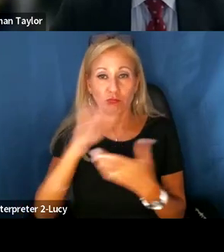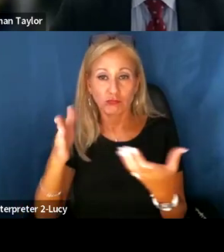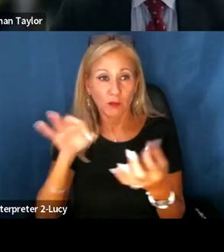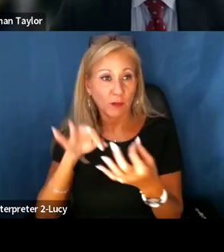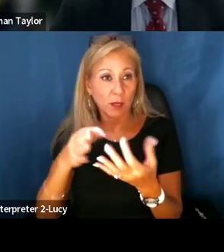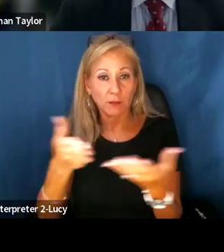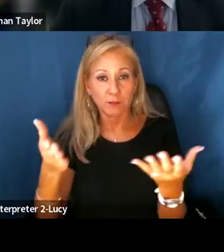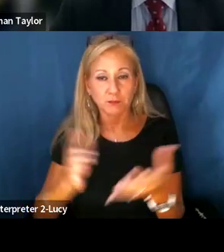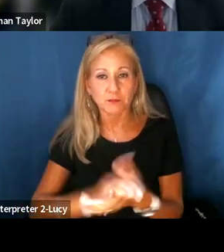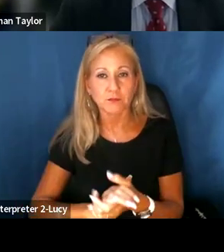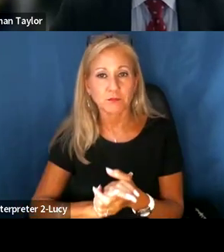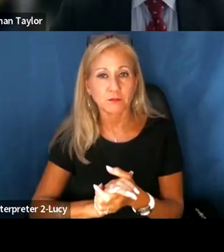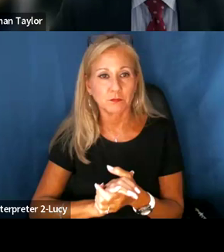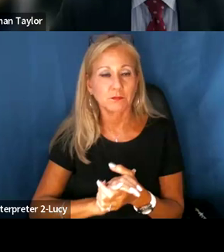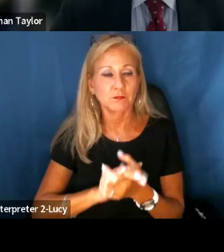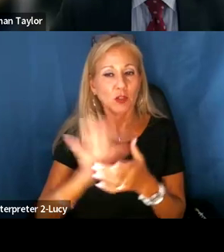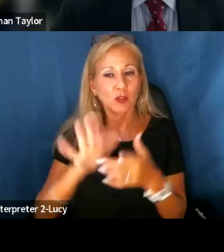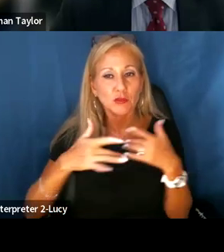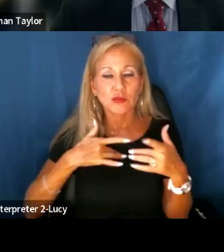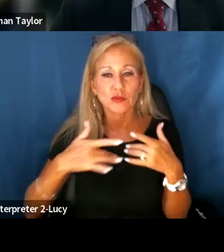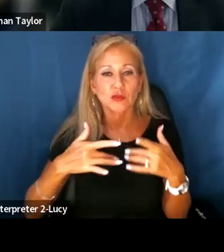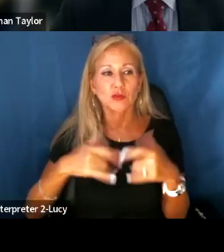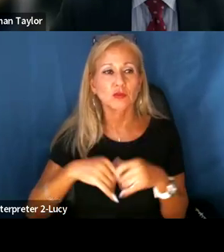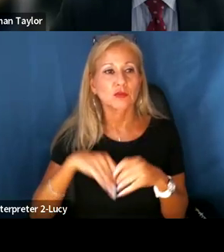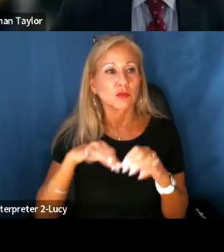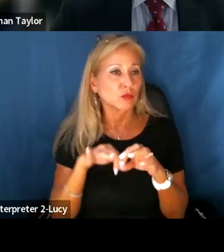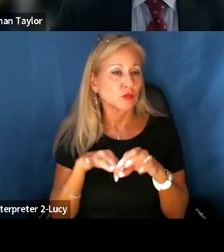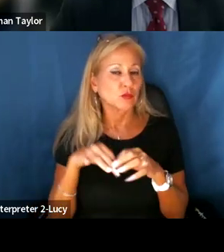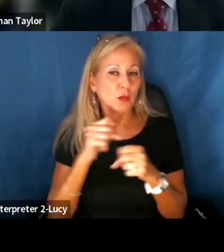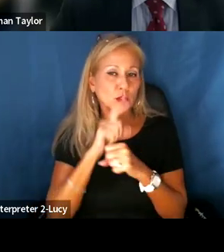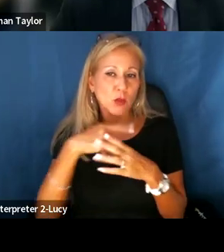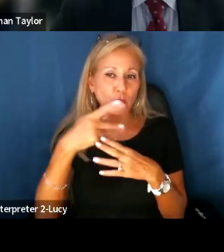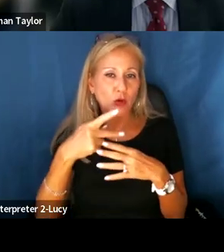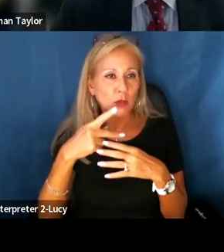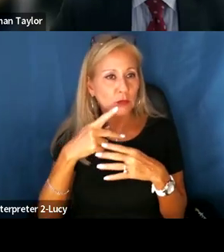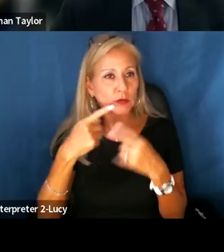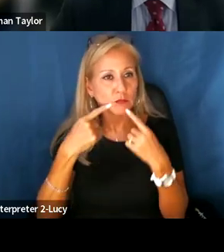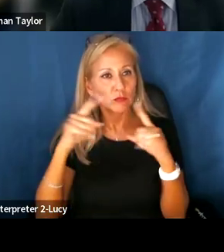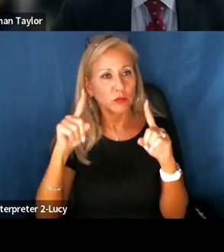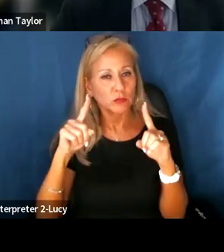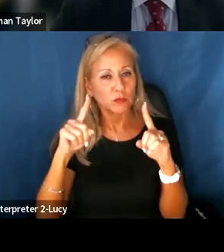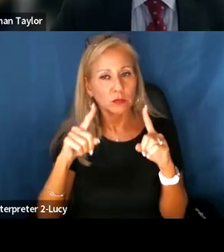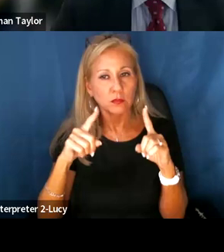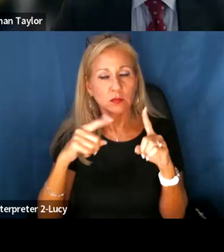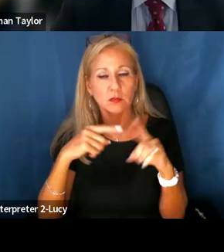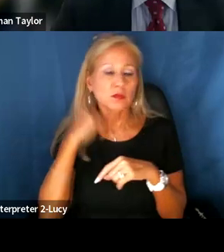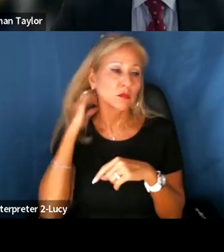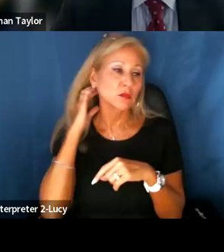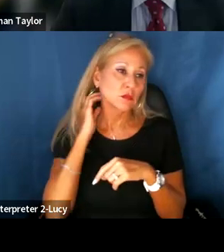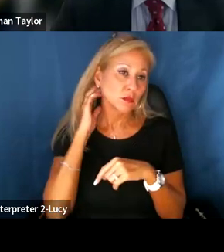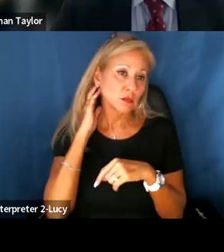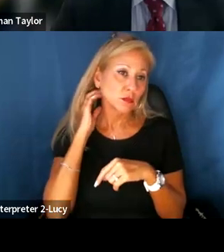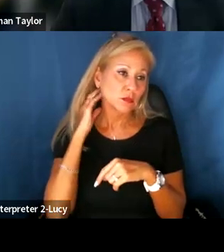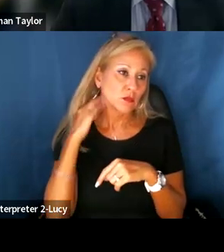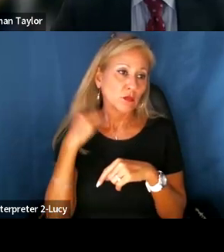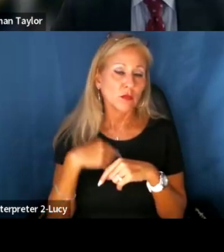are, what your questions are, what your concerns are. We want to make sure the programs are working as well as they can be, and we know there are always